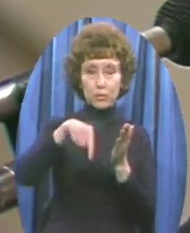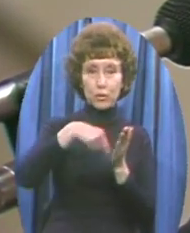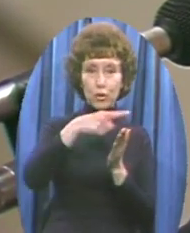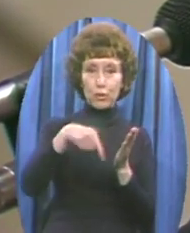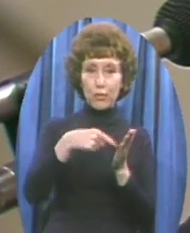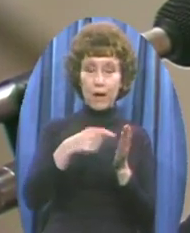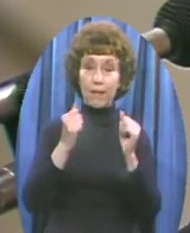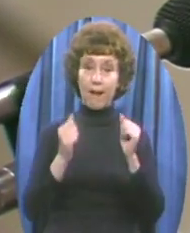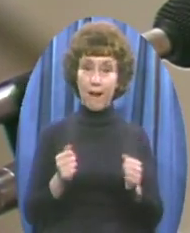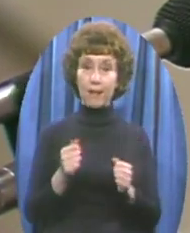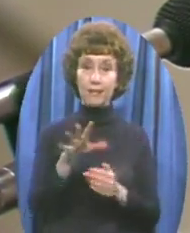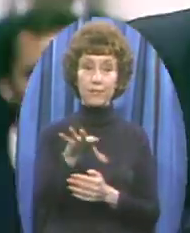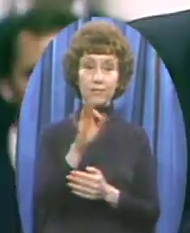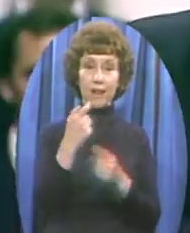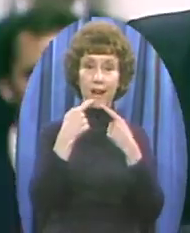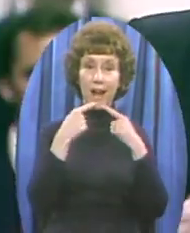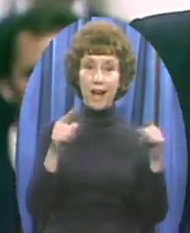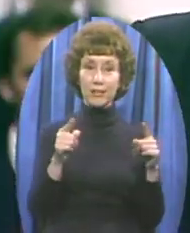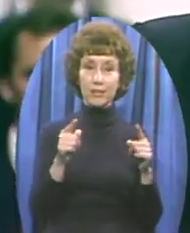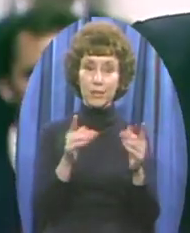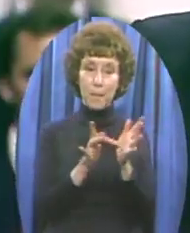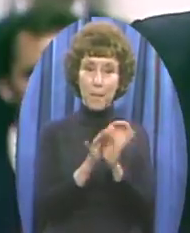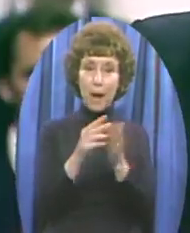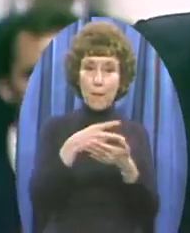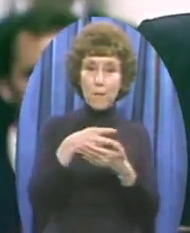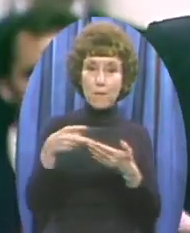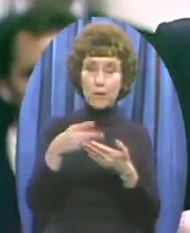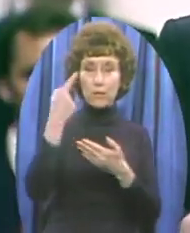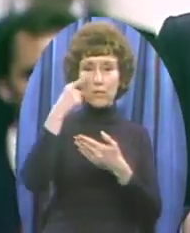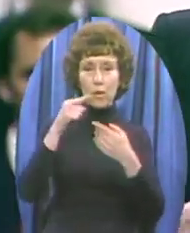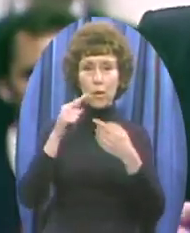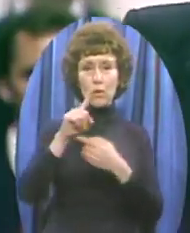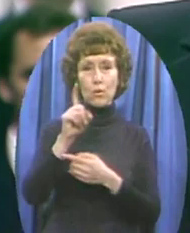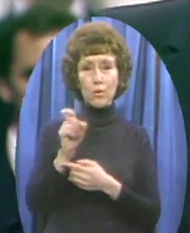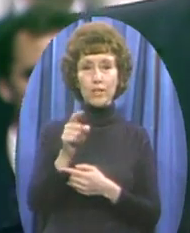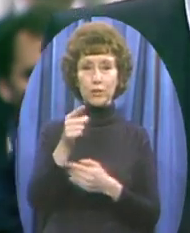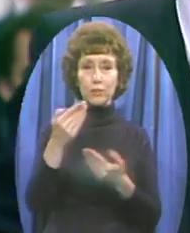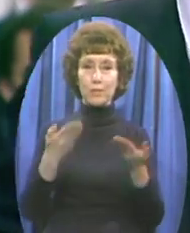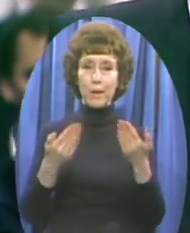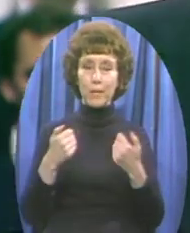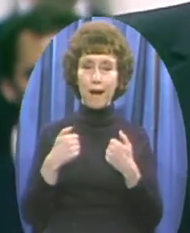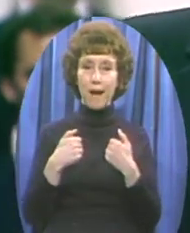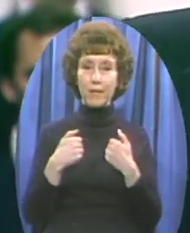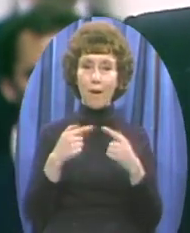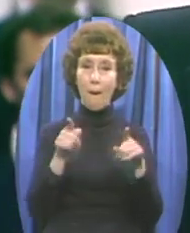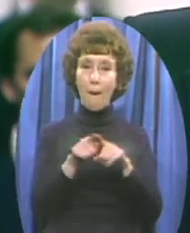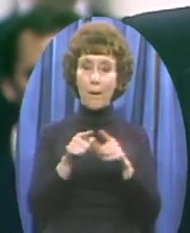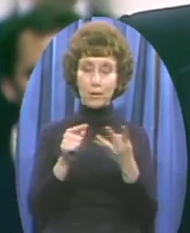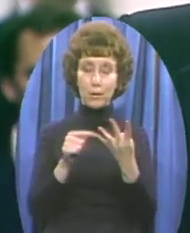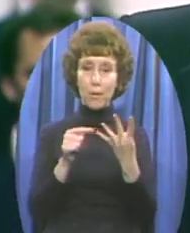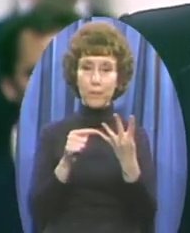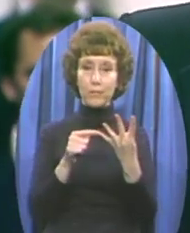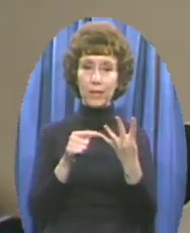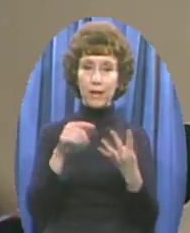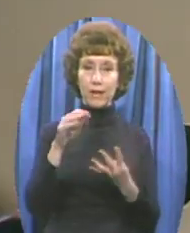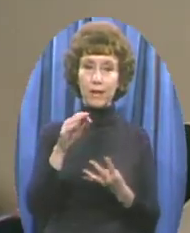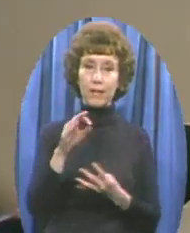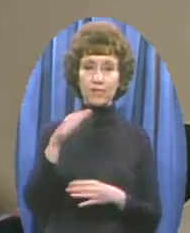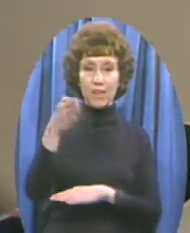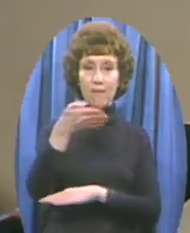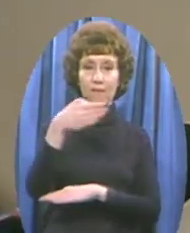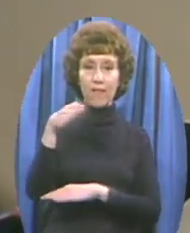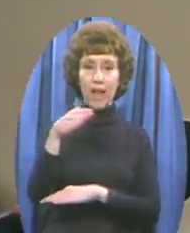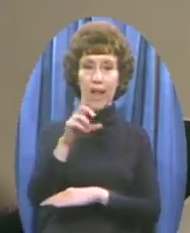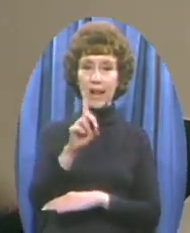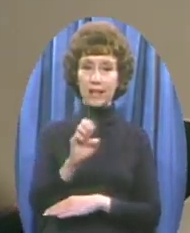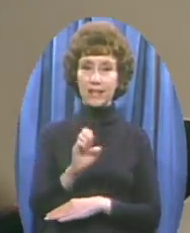these difficult times. In addition, there is a flag decal for you just to put up anywhere